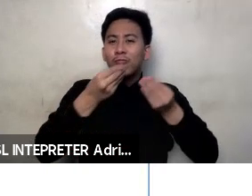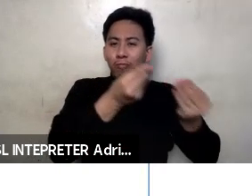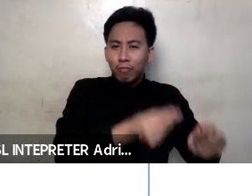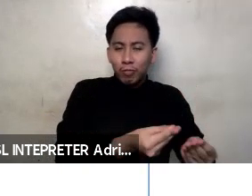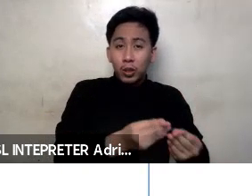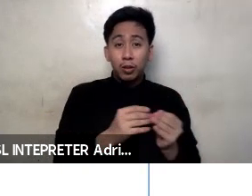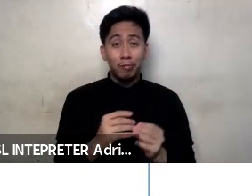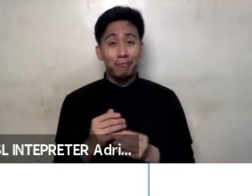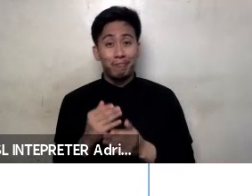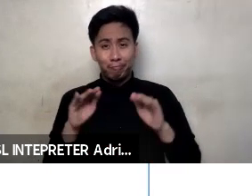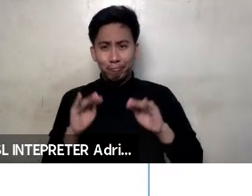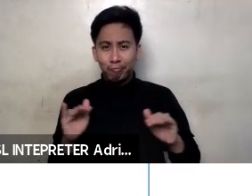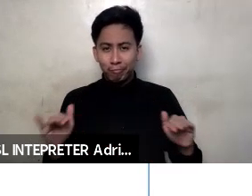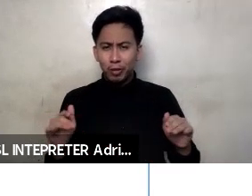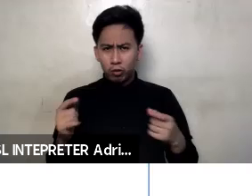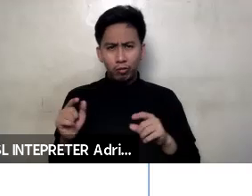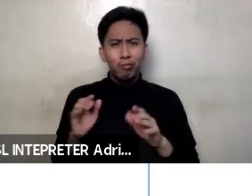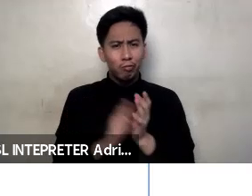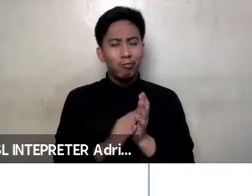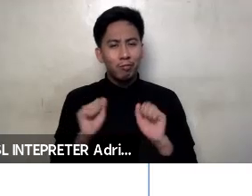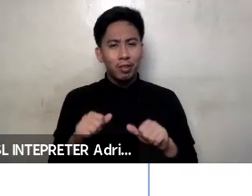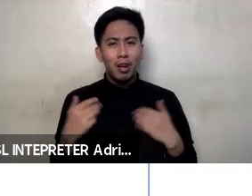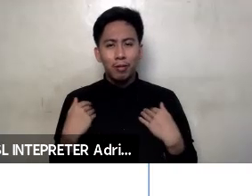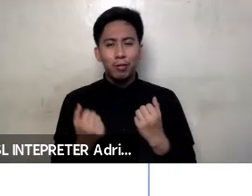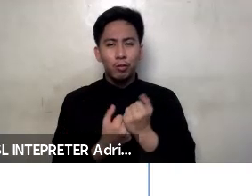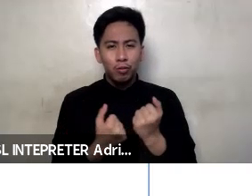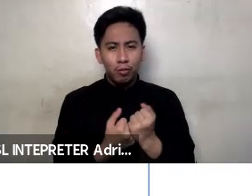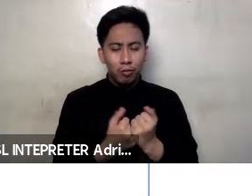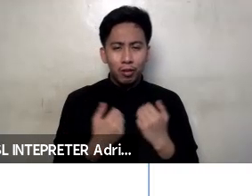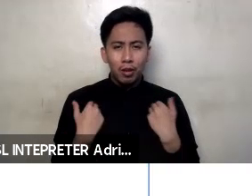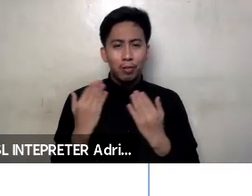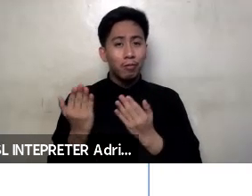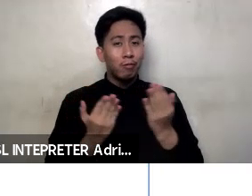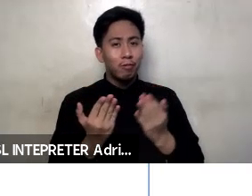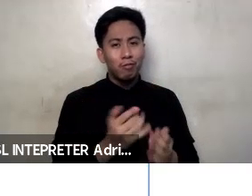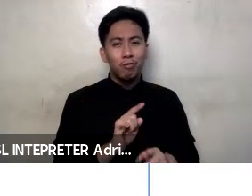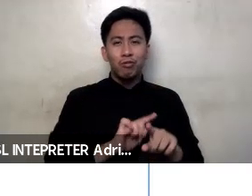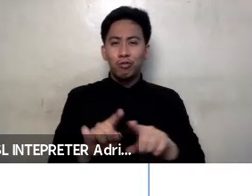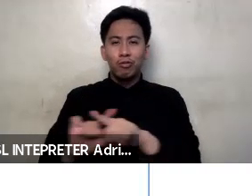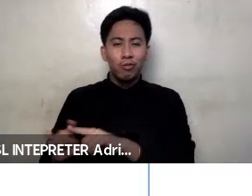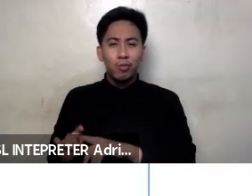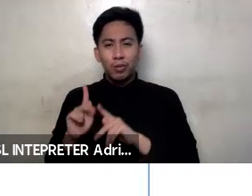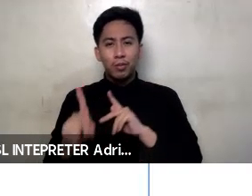will have difficulties in accessing health and nutrition services, among others.